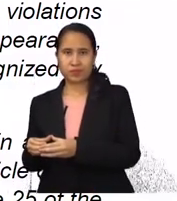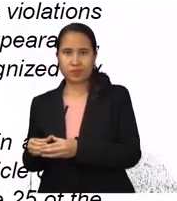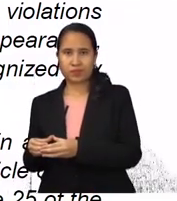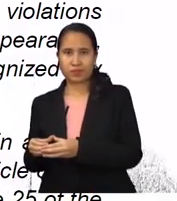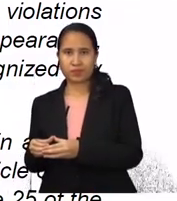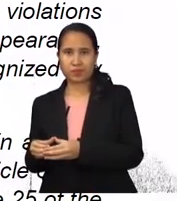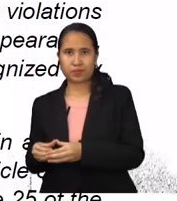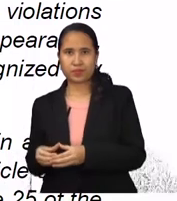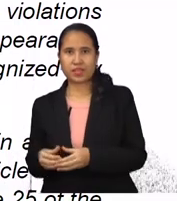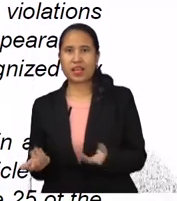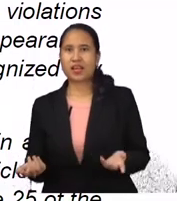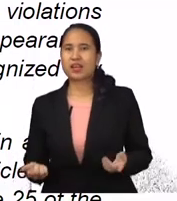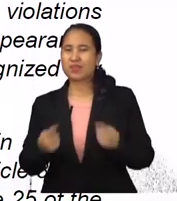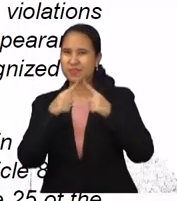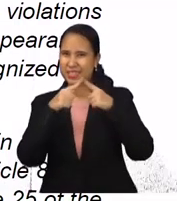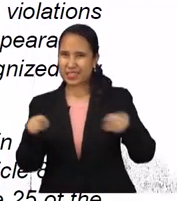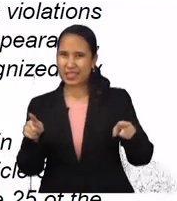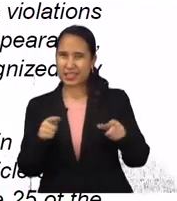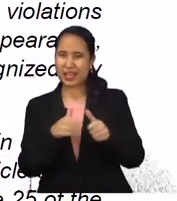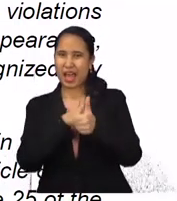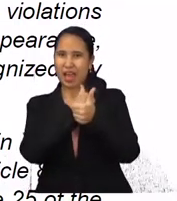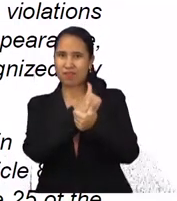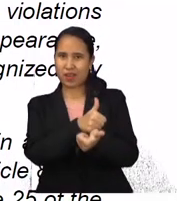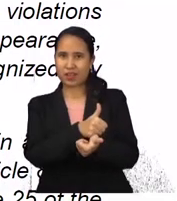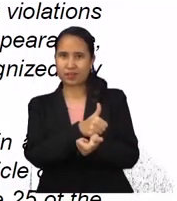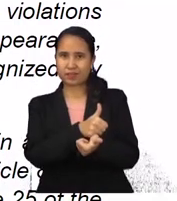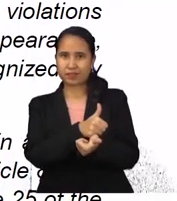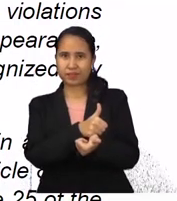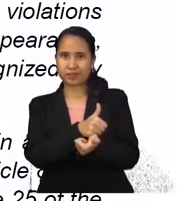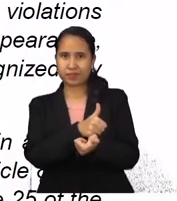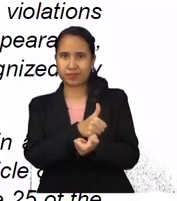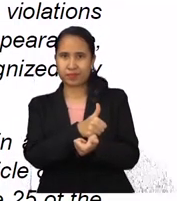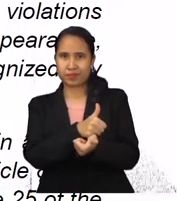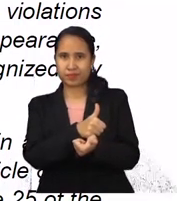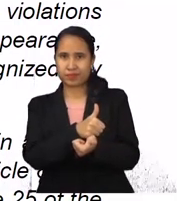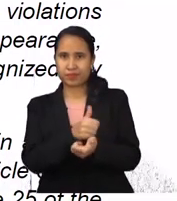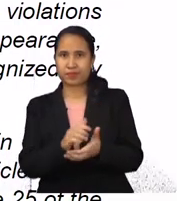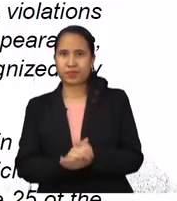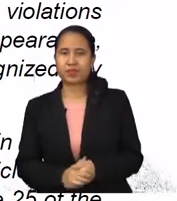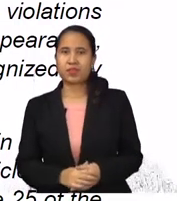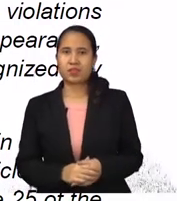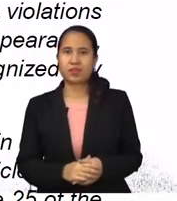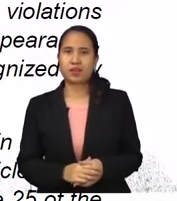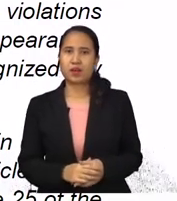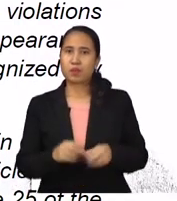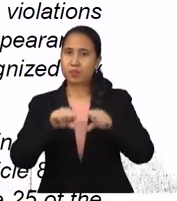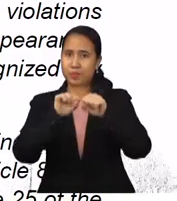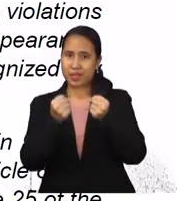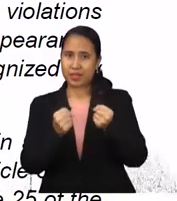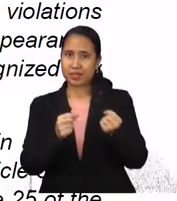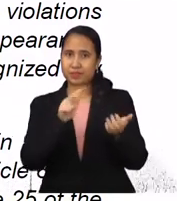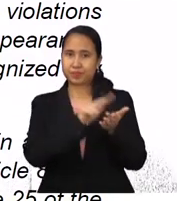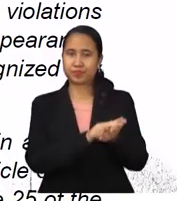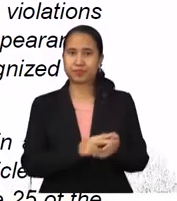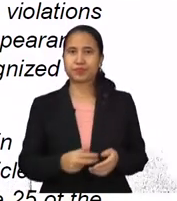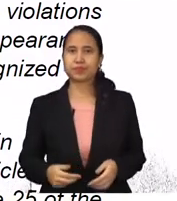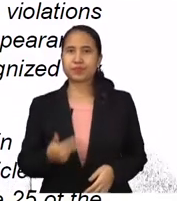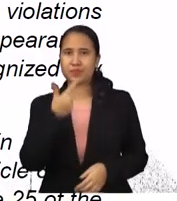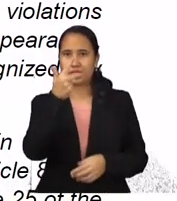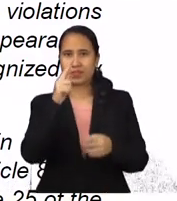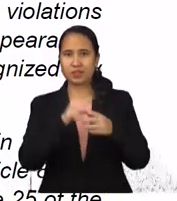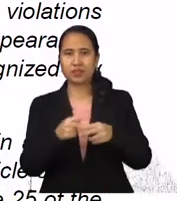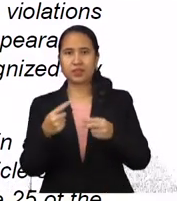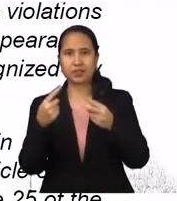the opposite effect, such as self-amnesty laws, violates Articles 8 and 25